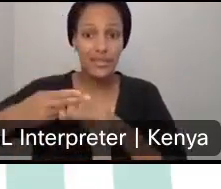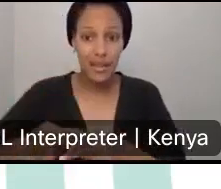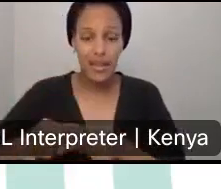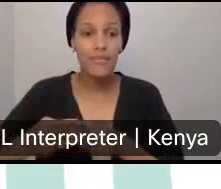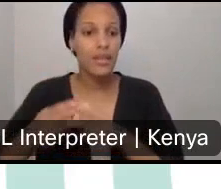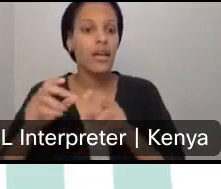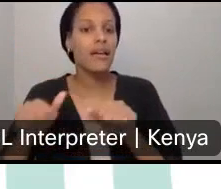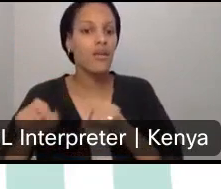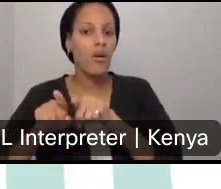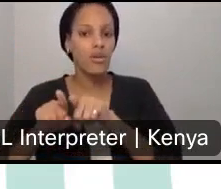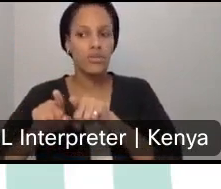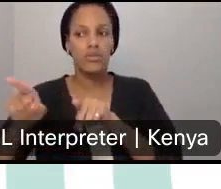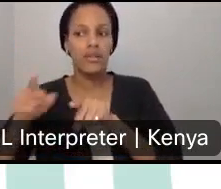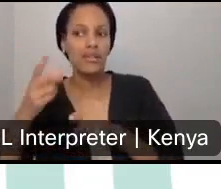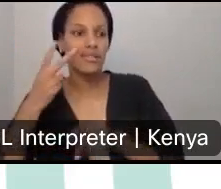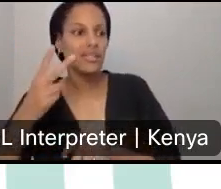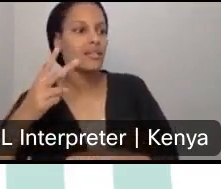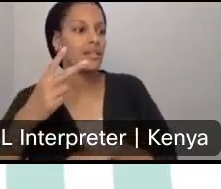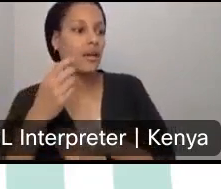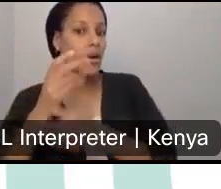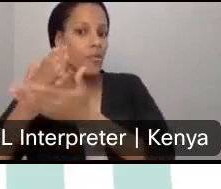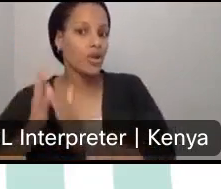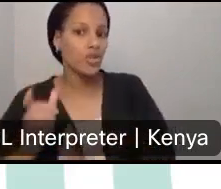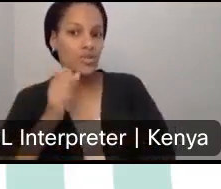exert coercive control over a survivor.